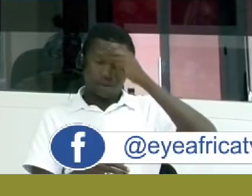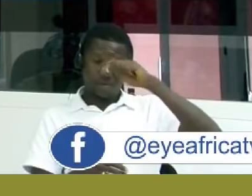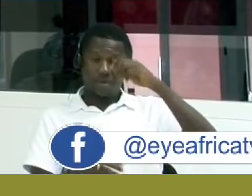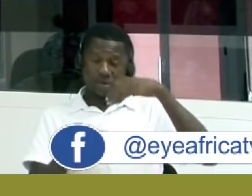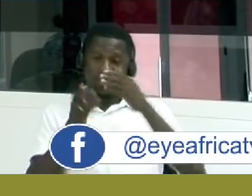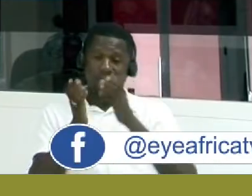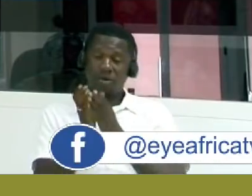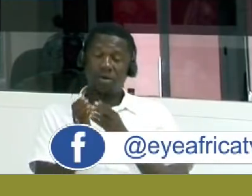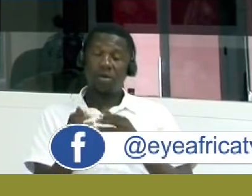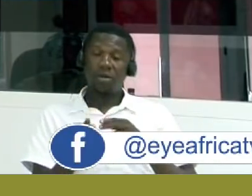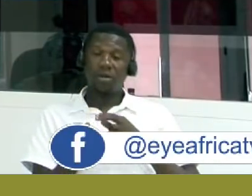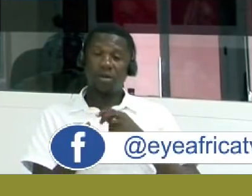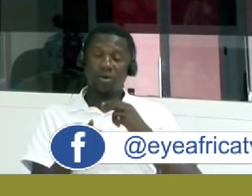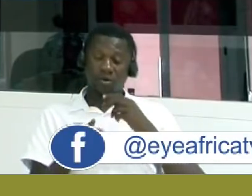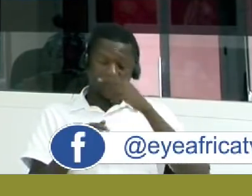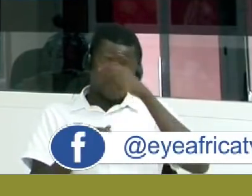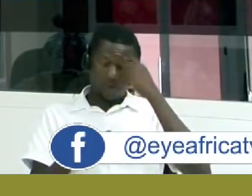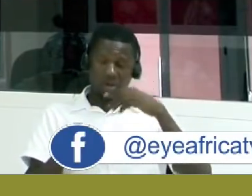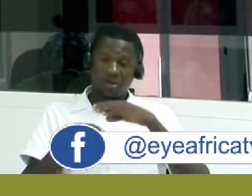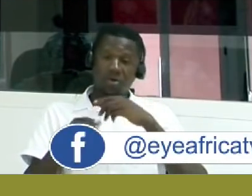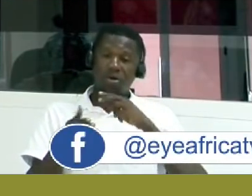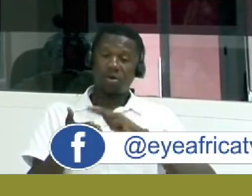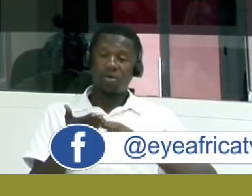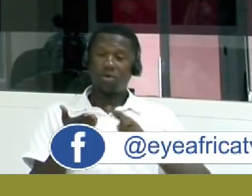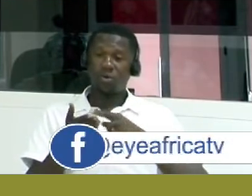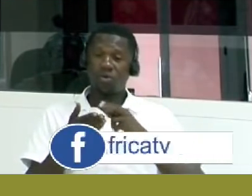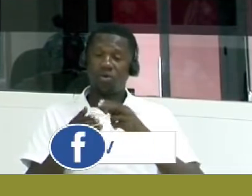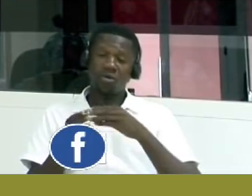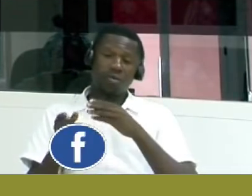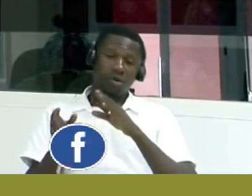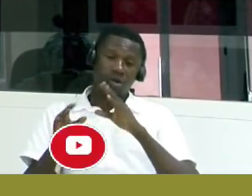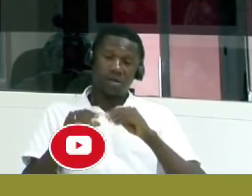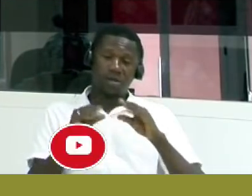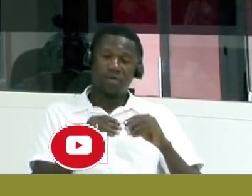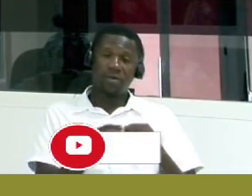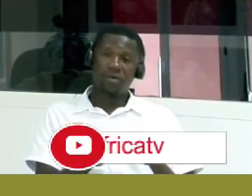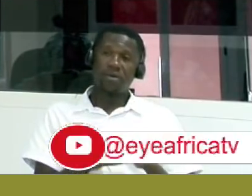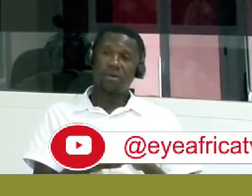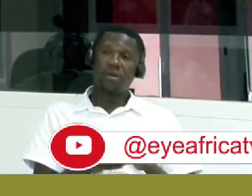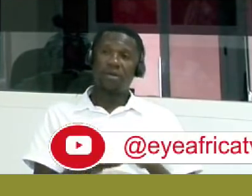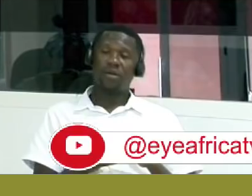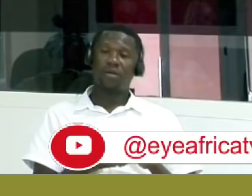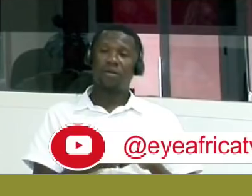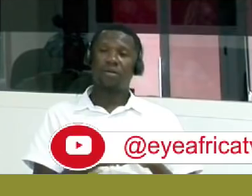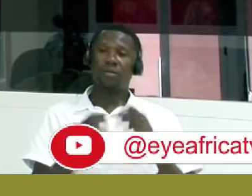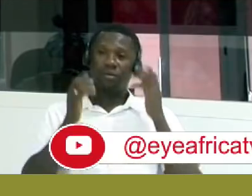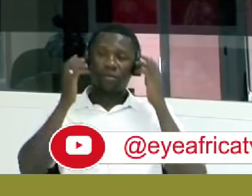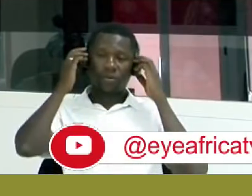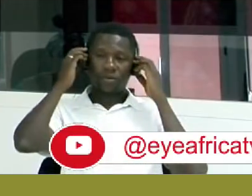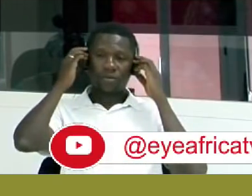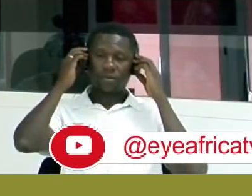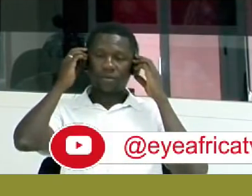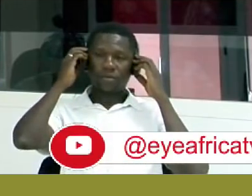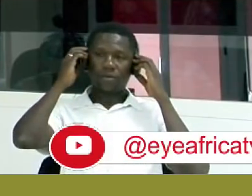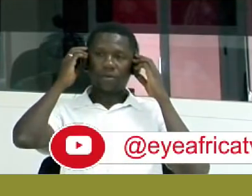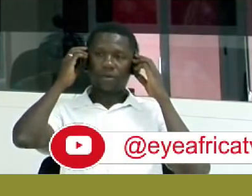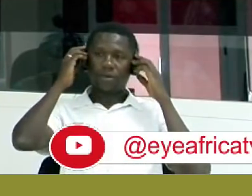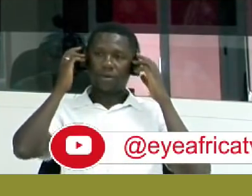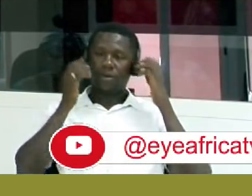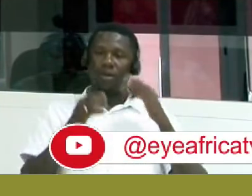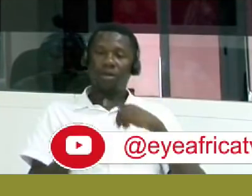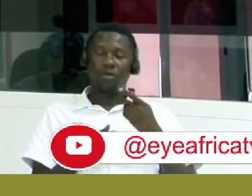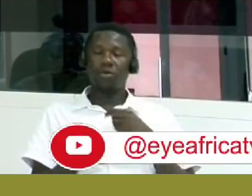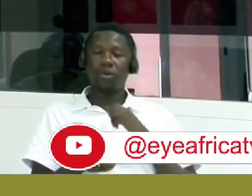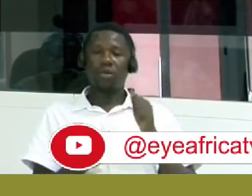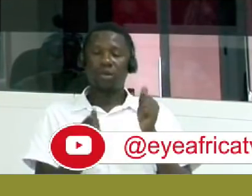circumstances. Yes, but on that day, you are talking about the day before the actual demonstration, which was on a Sunday. It was Saturday, Sunday, and this thing happened on Monday. Now, yes.